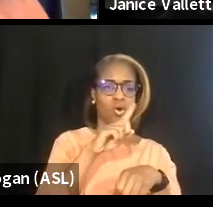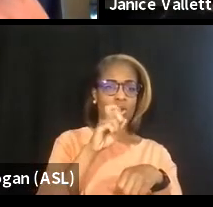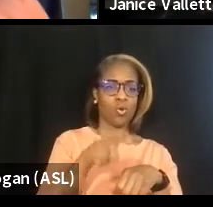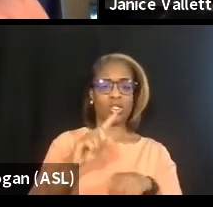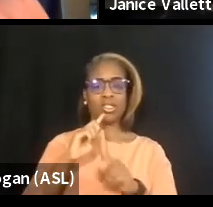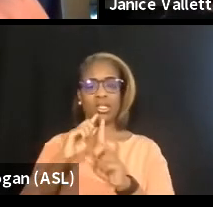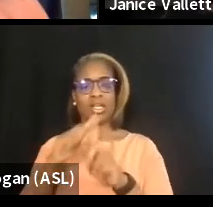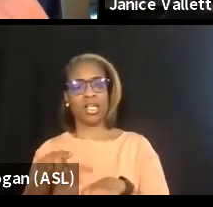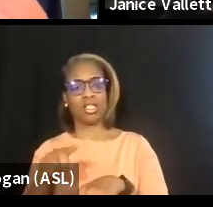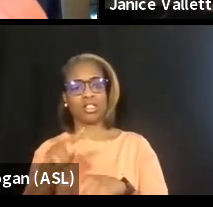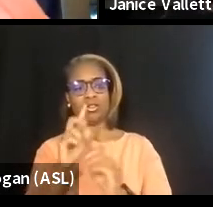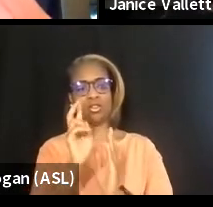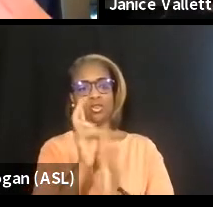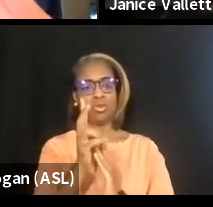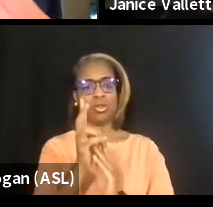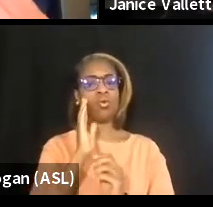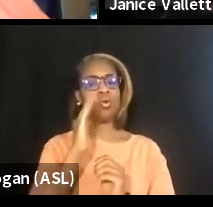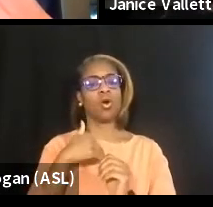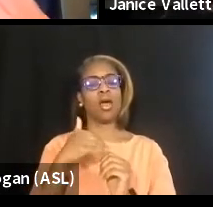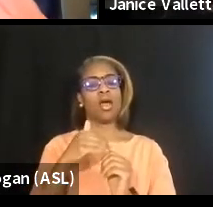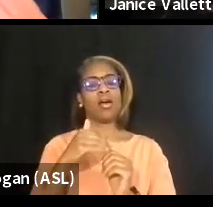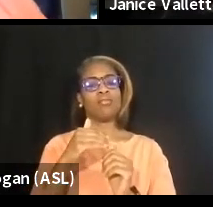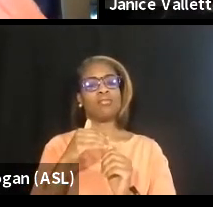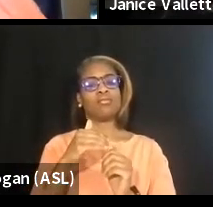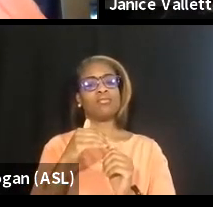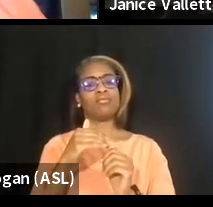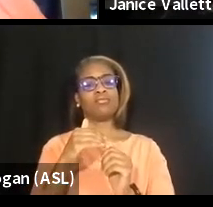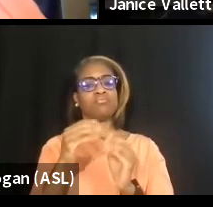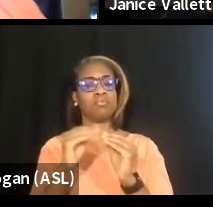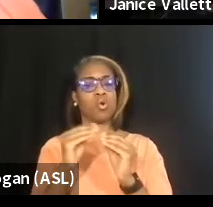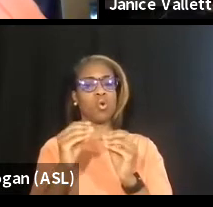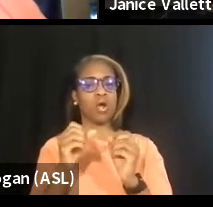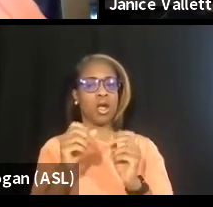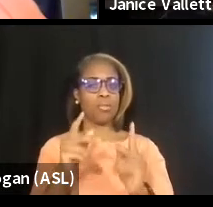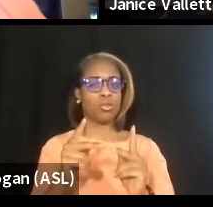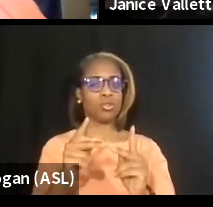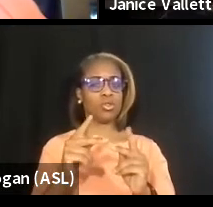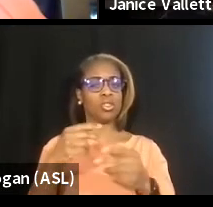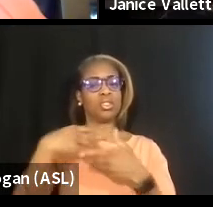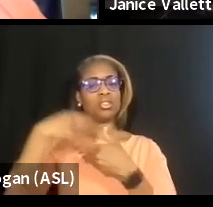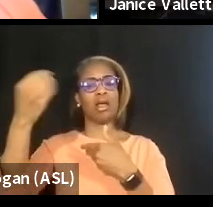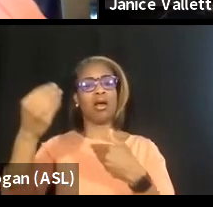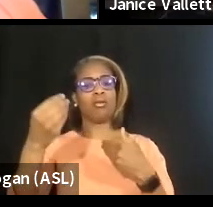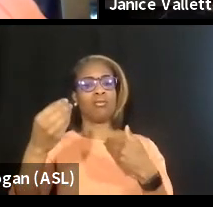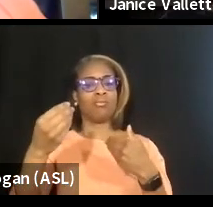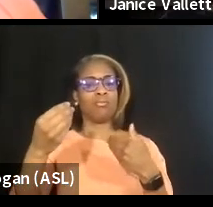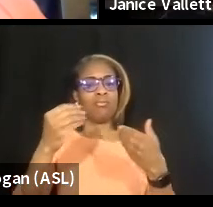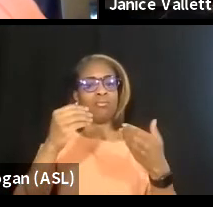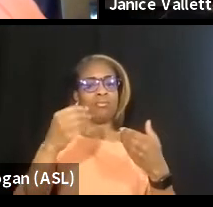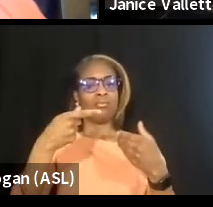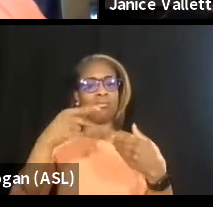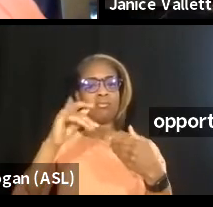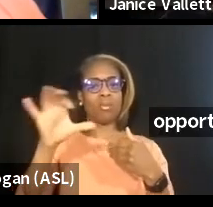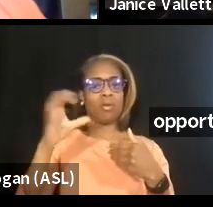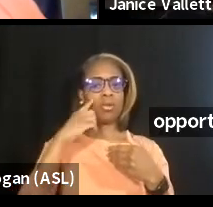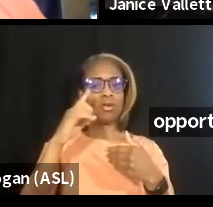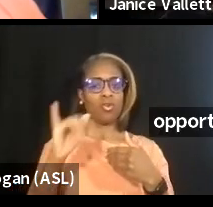we'll have ample opportunity in the next 10 meetings that are out in the public, at least, for all of that.